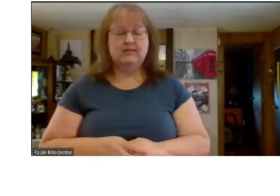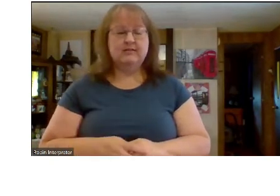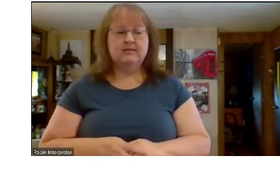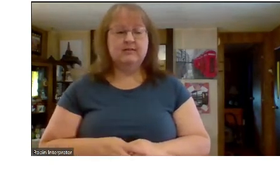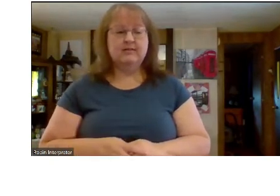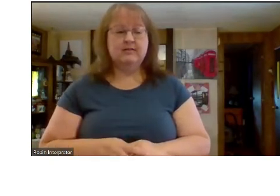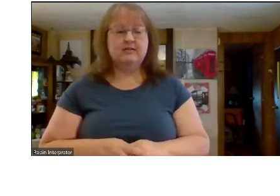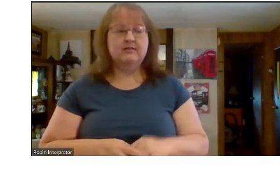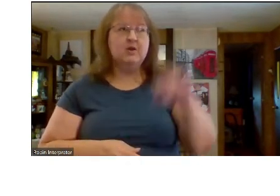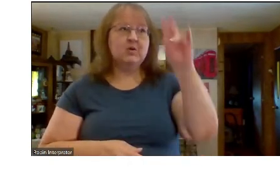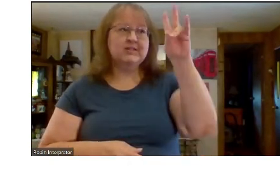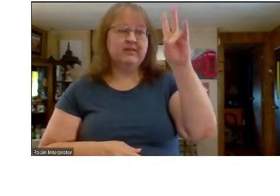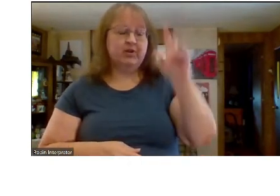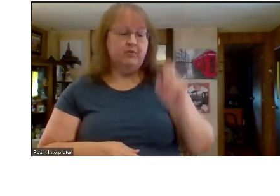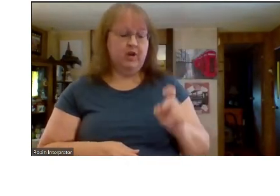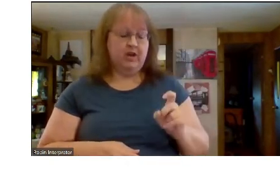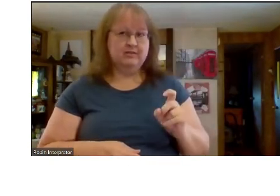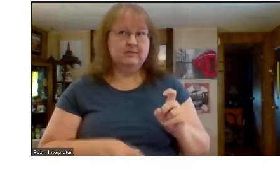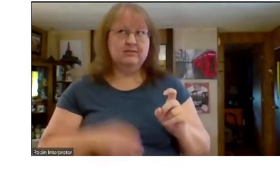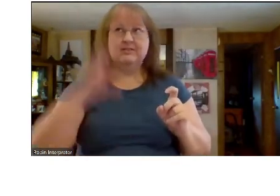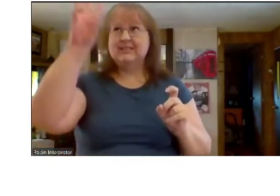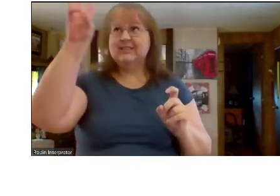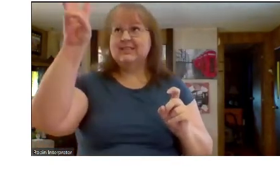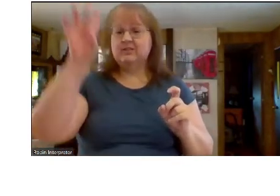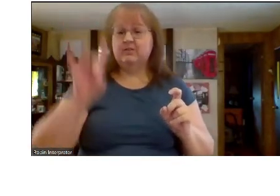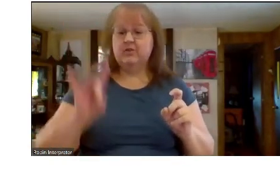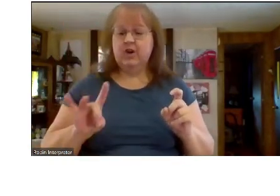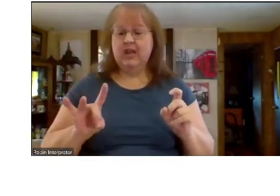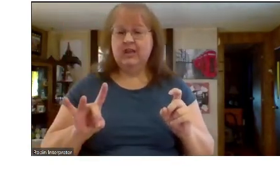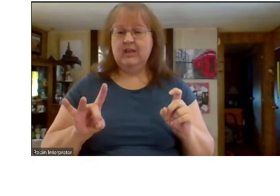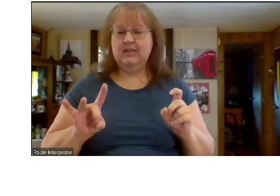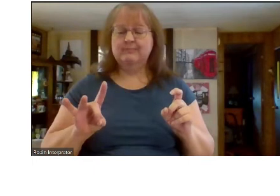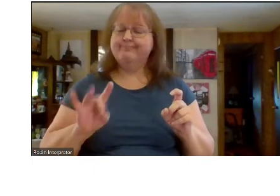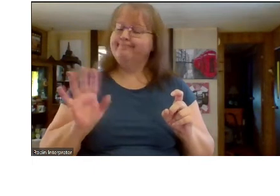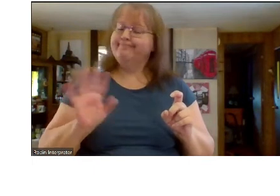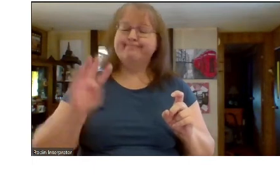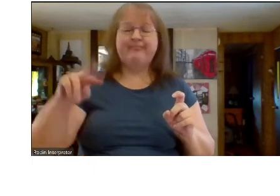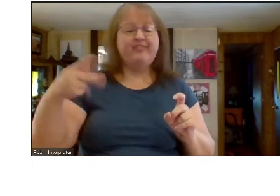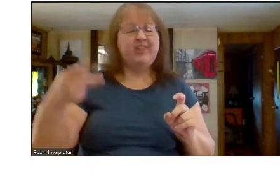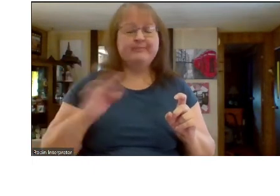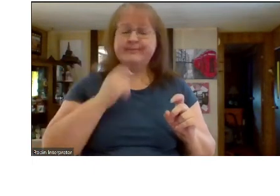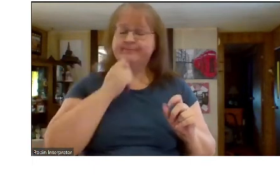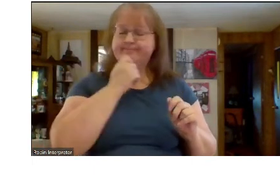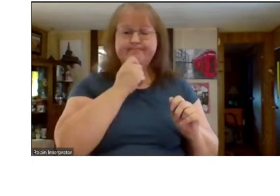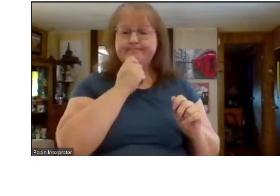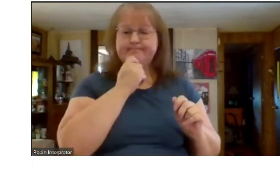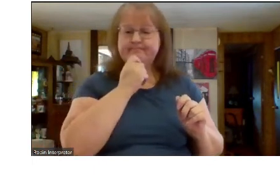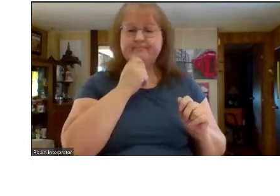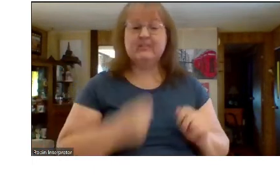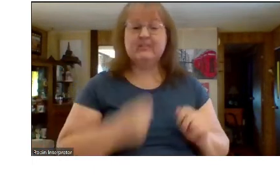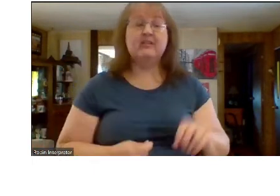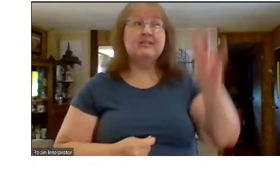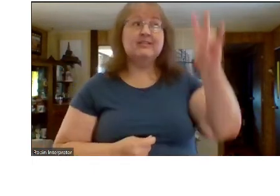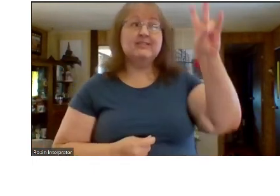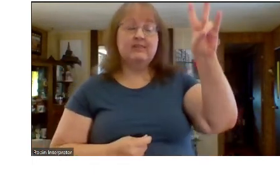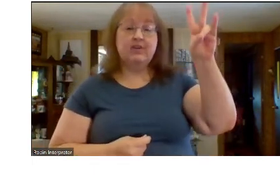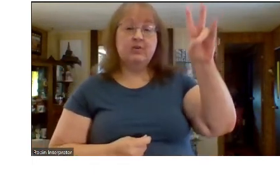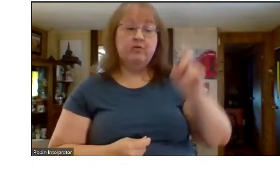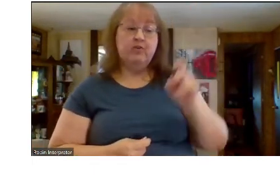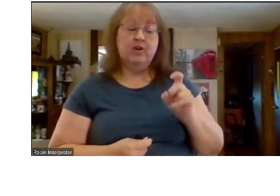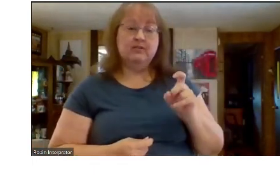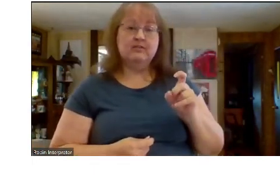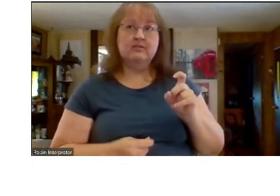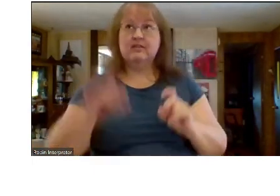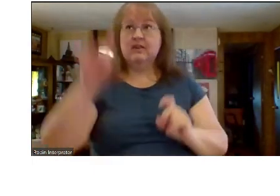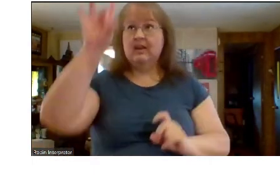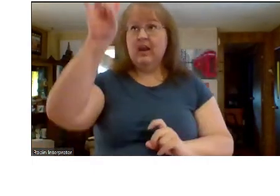it can't be 6 over 6. Can't work anyways. Okay, 7 over x and 6 out of 8. No, those are flipped, so that's